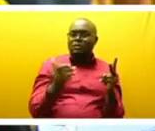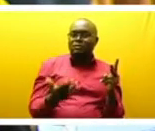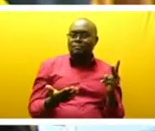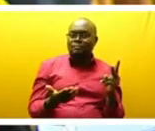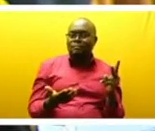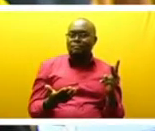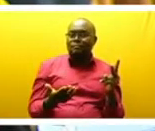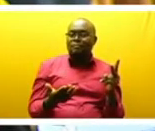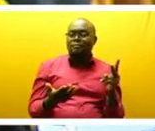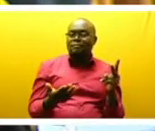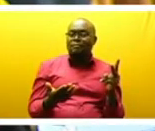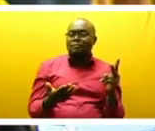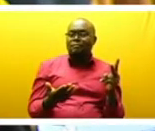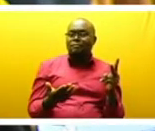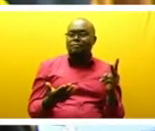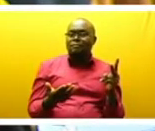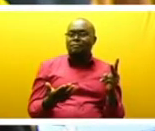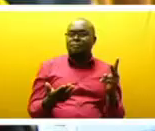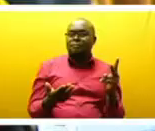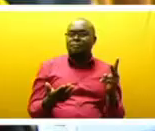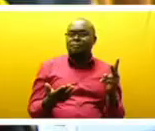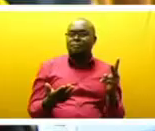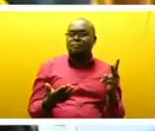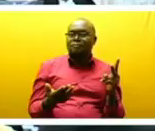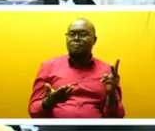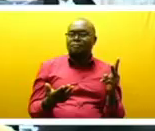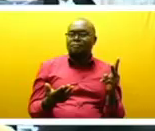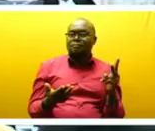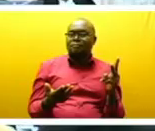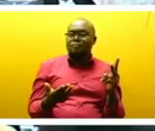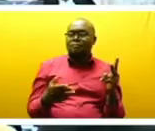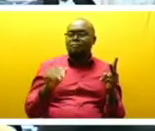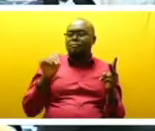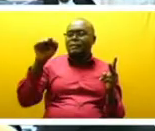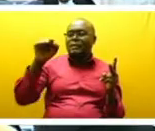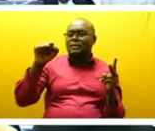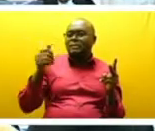My senior is beckoning my team. You allow us? Yes.